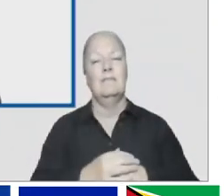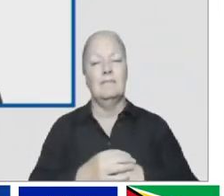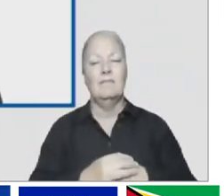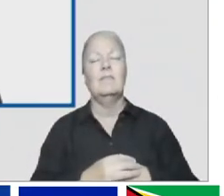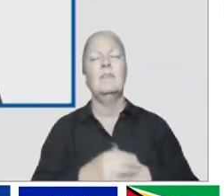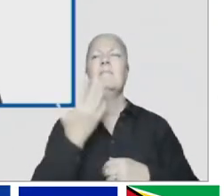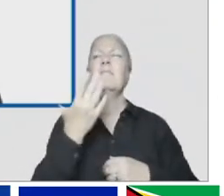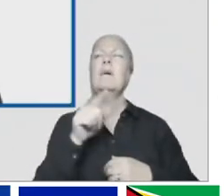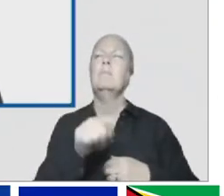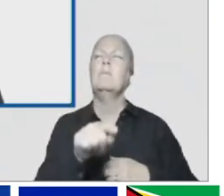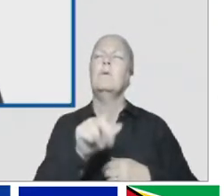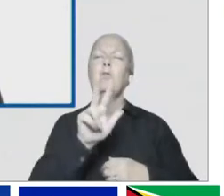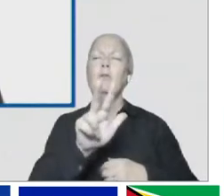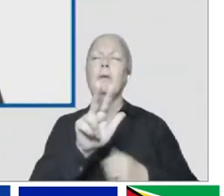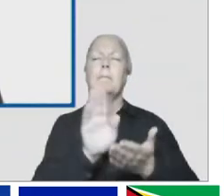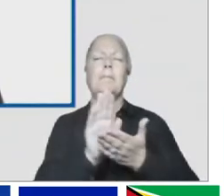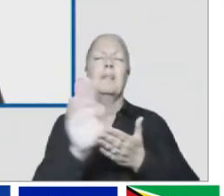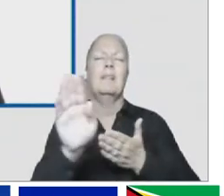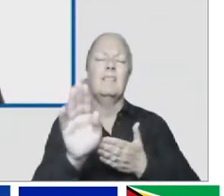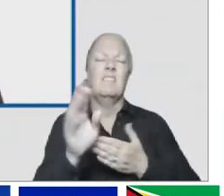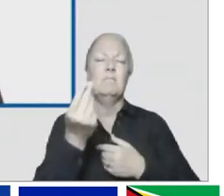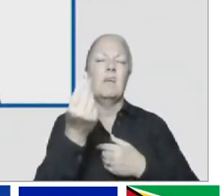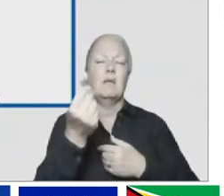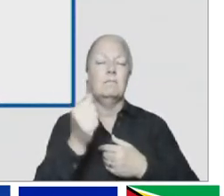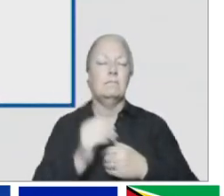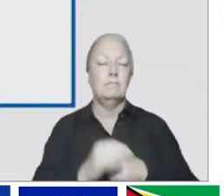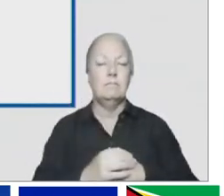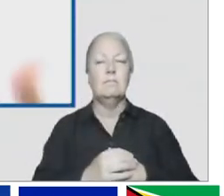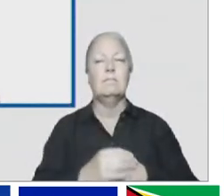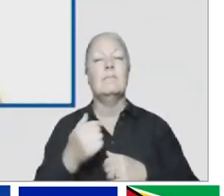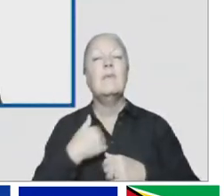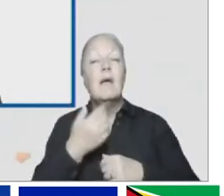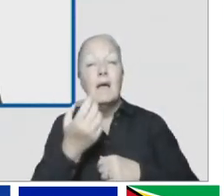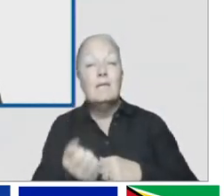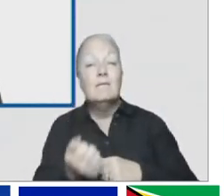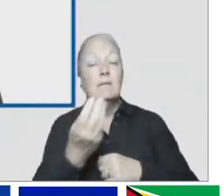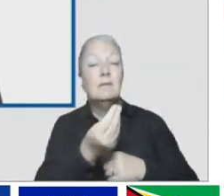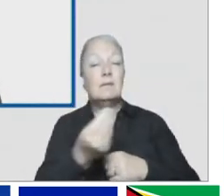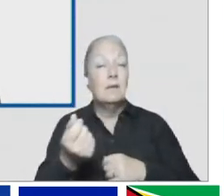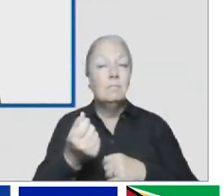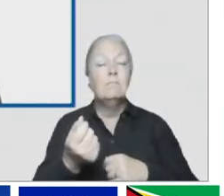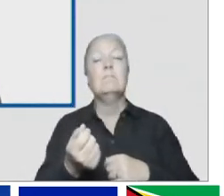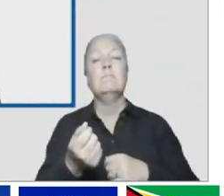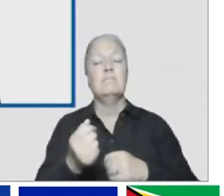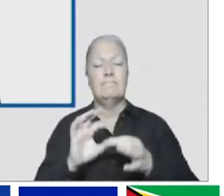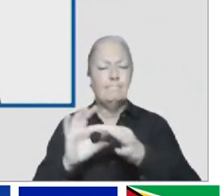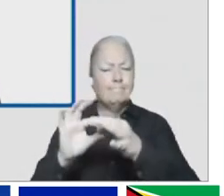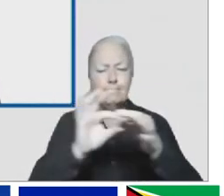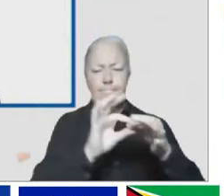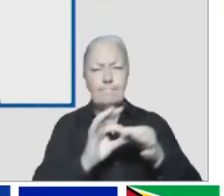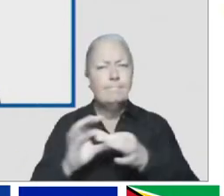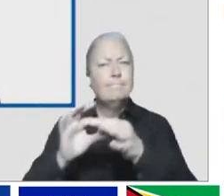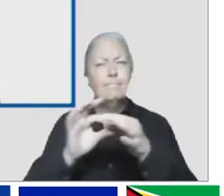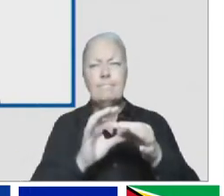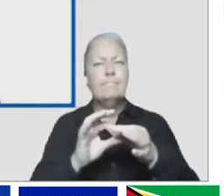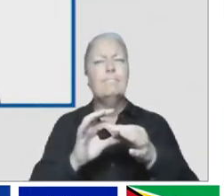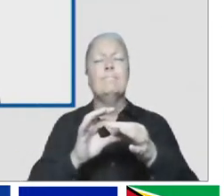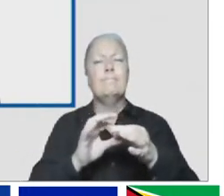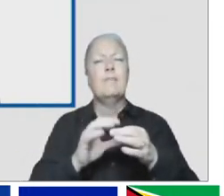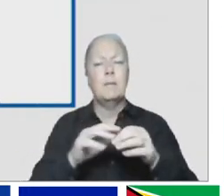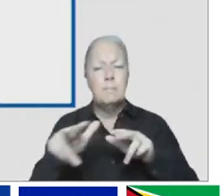billion. We had some existing coordinating mechanisms which improved our overall response and recovery capacity